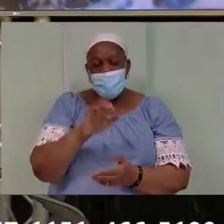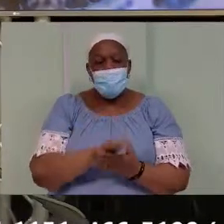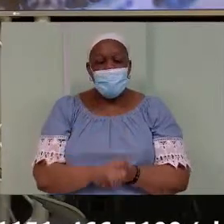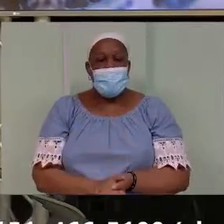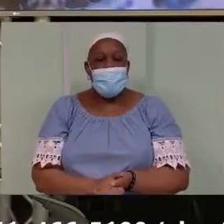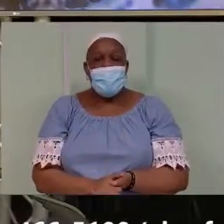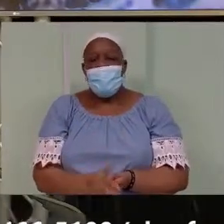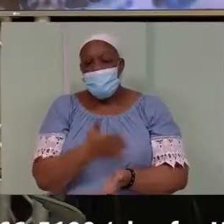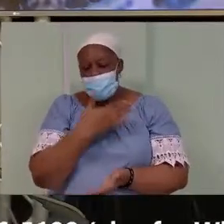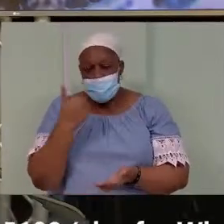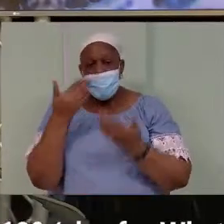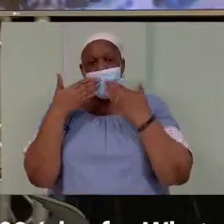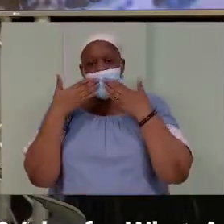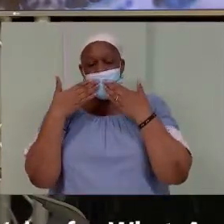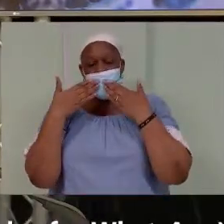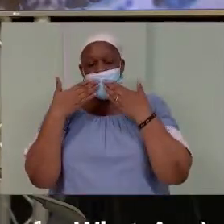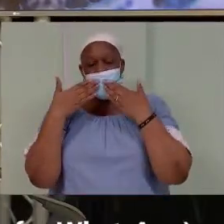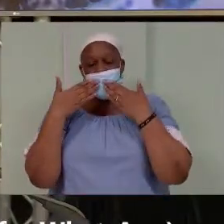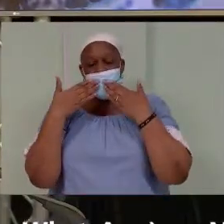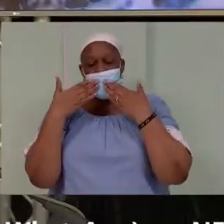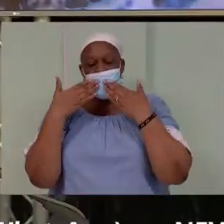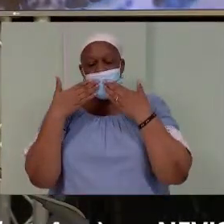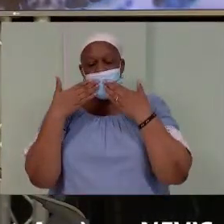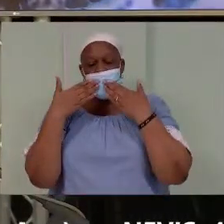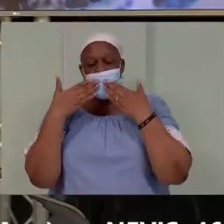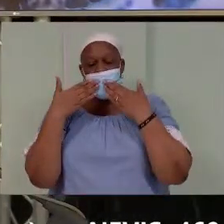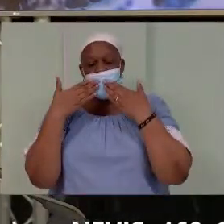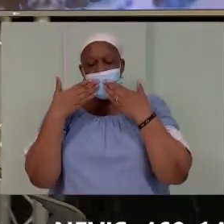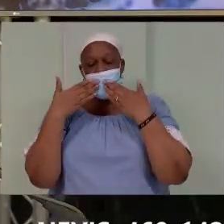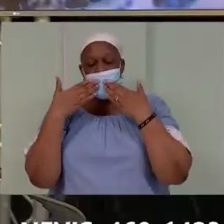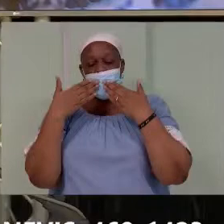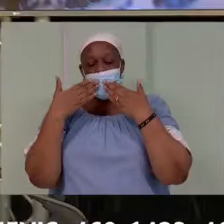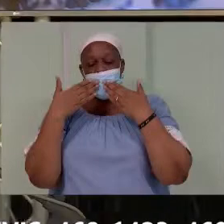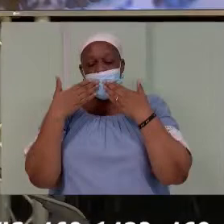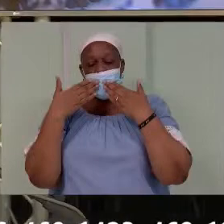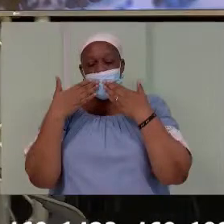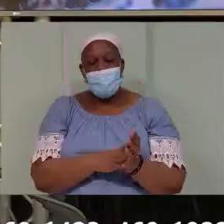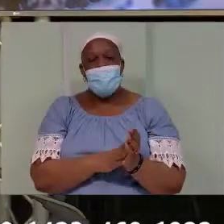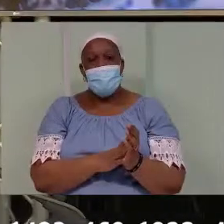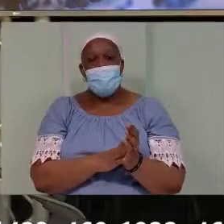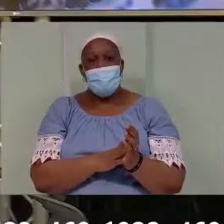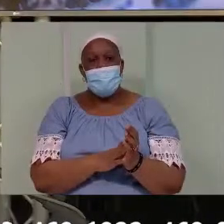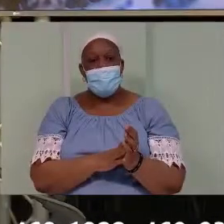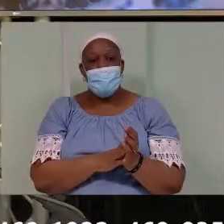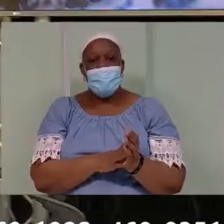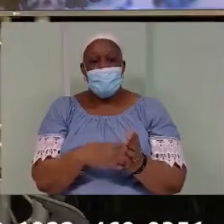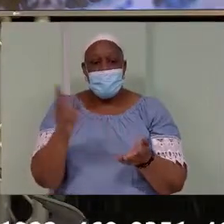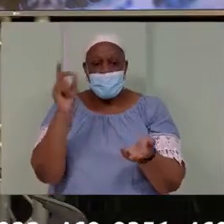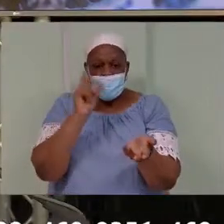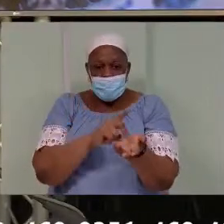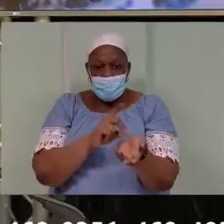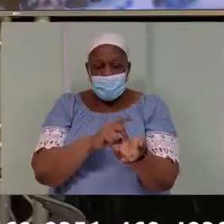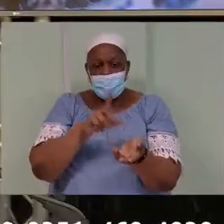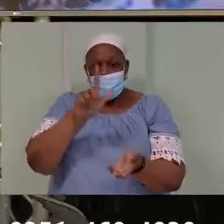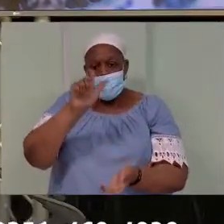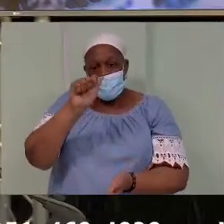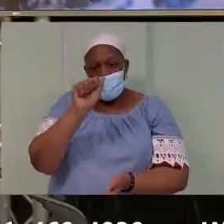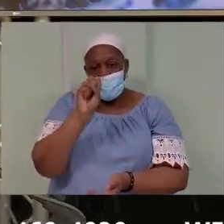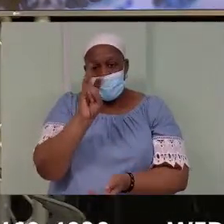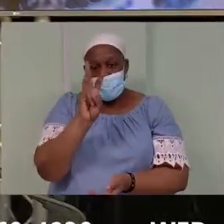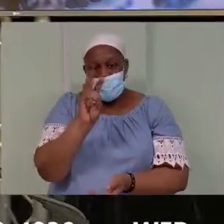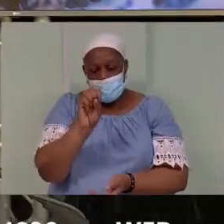Superintendent Cromwell Henry, Divisional Commander for District A, our Chief Medical Officer, Dr. Hazel